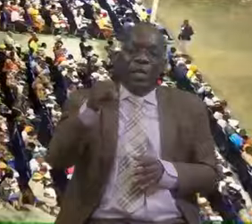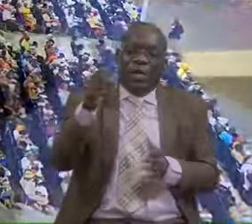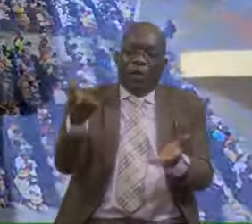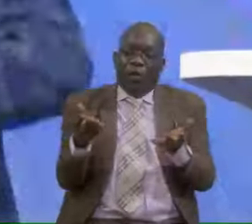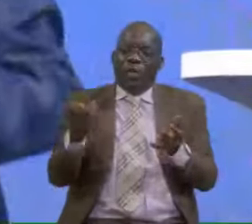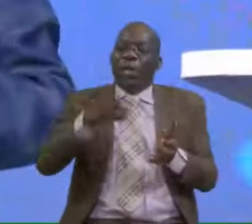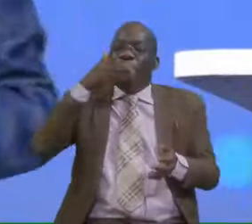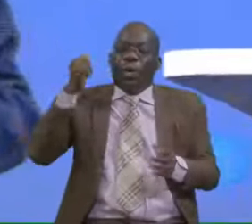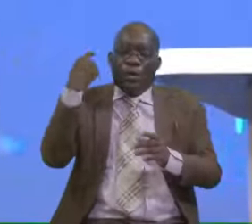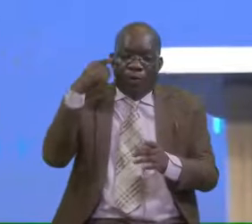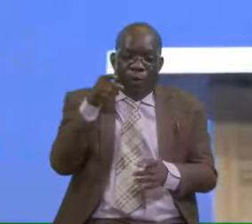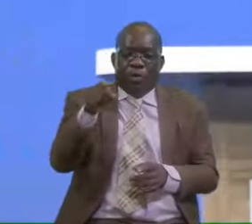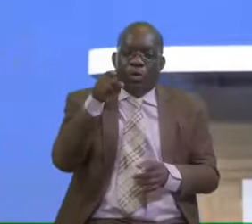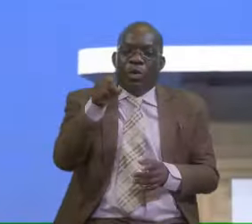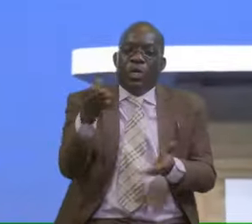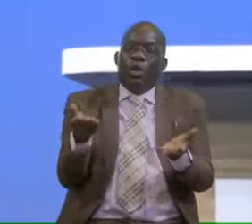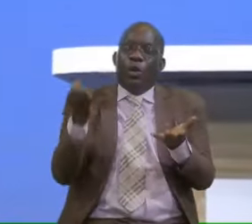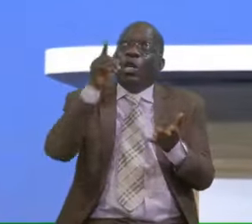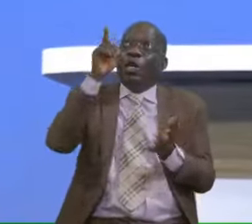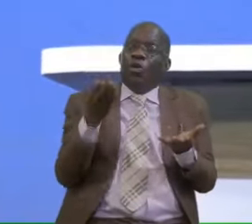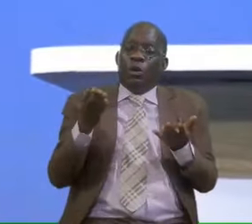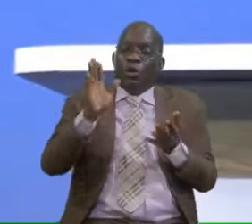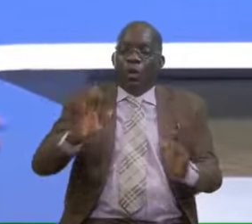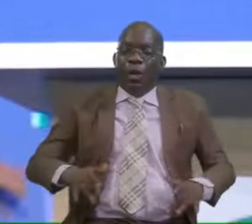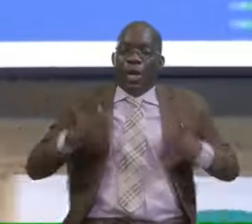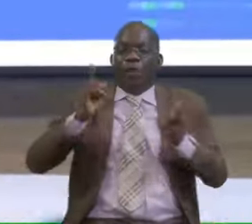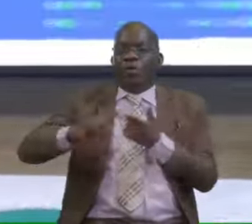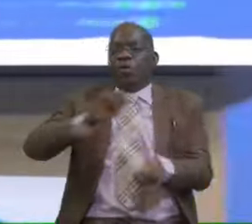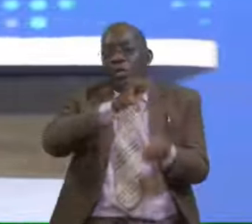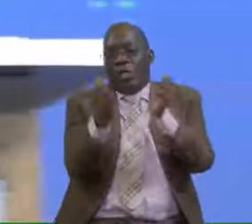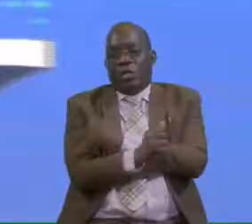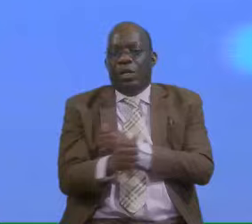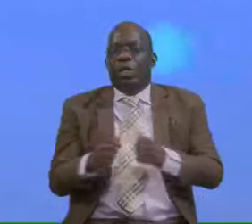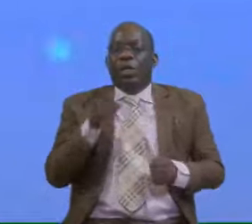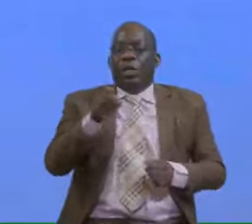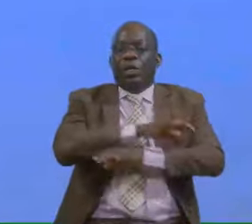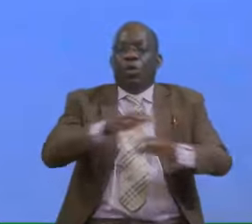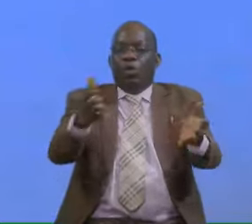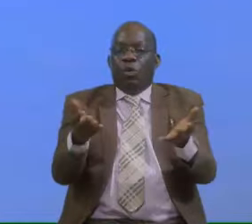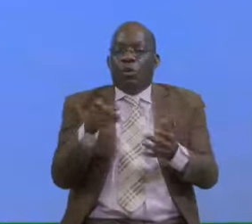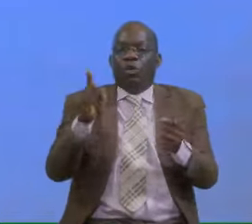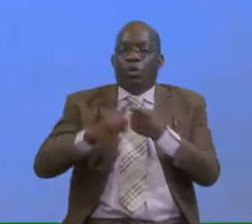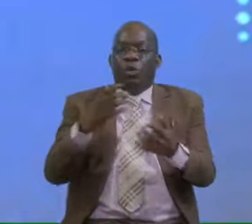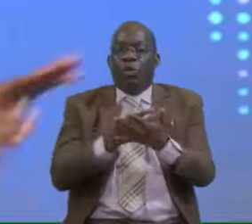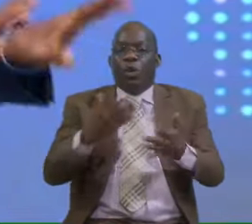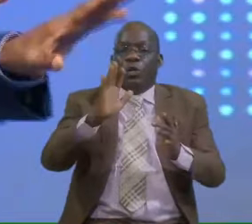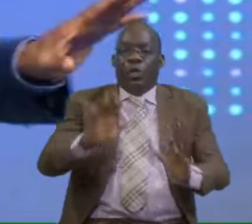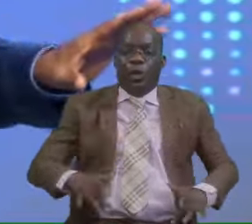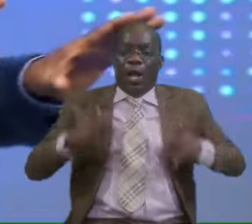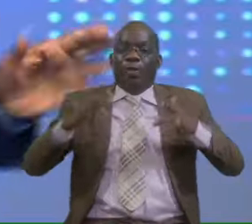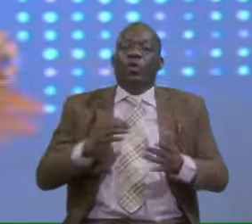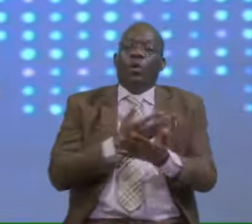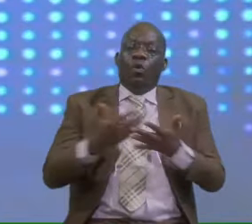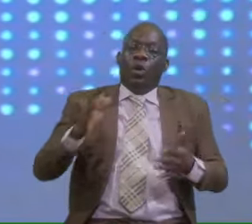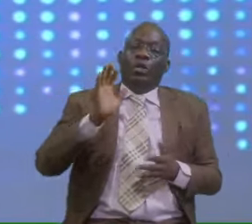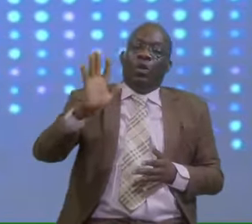your life to turn around. He doesn't want you to waste your life, waste your mind. It doesn't want